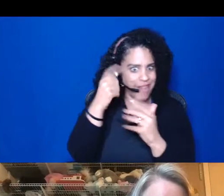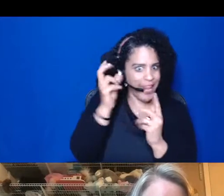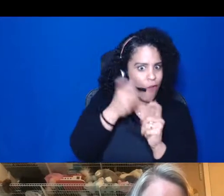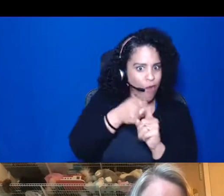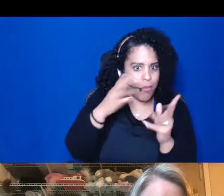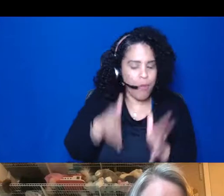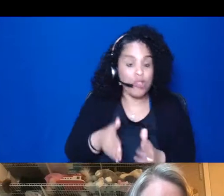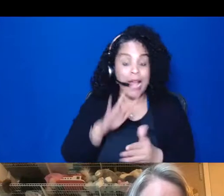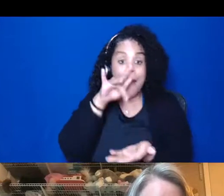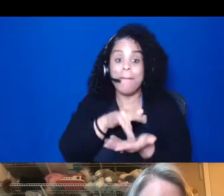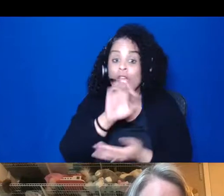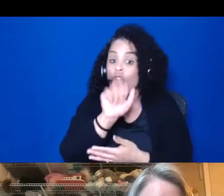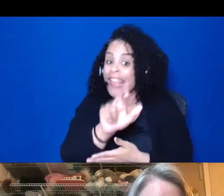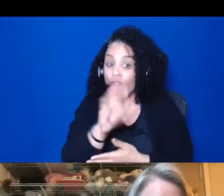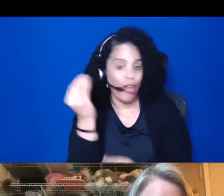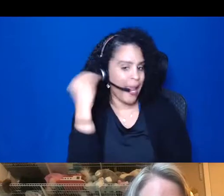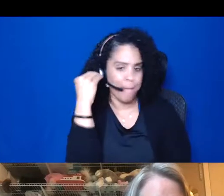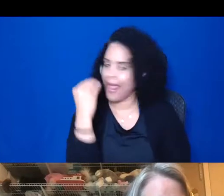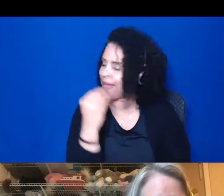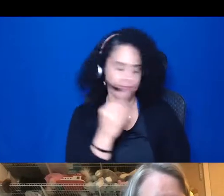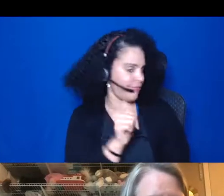implant is not,